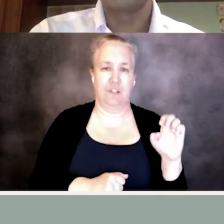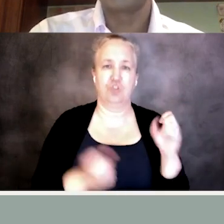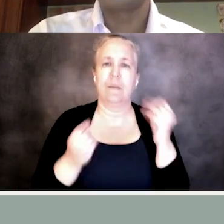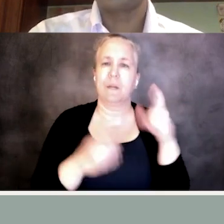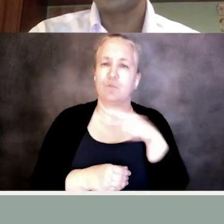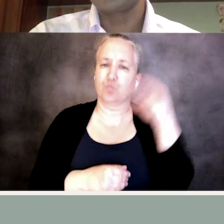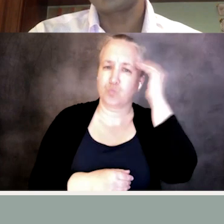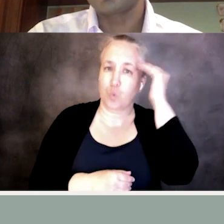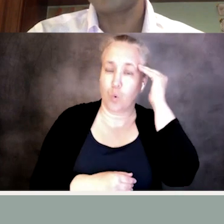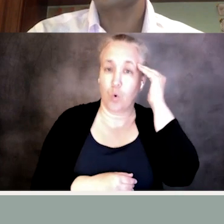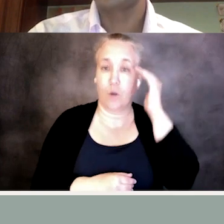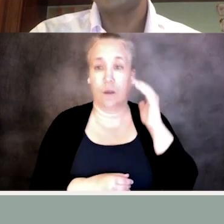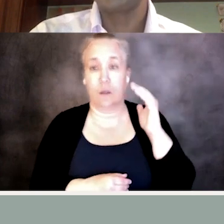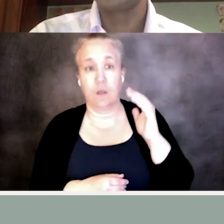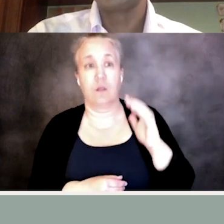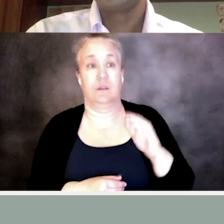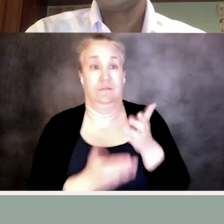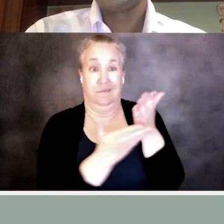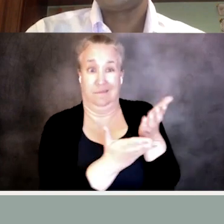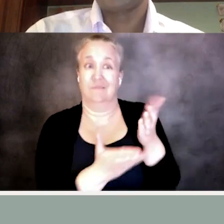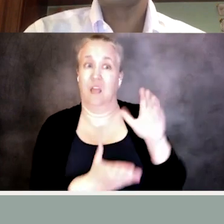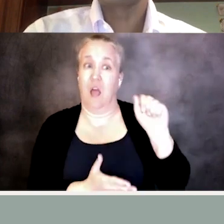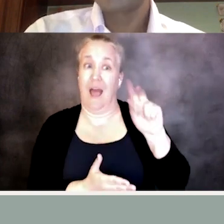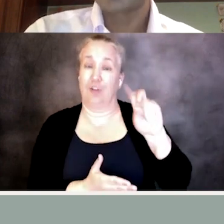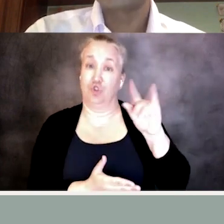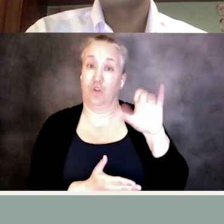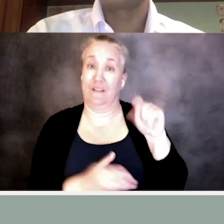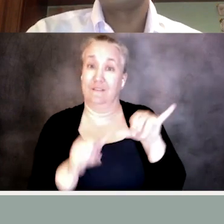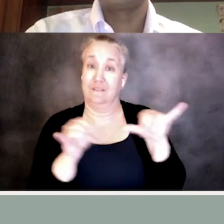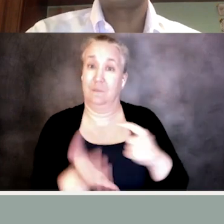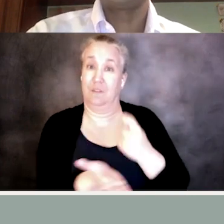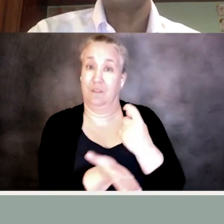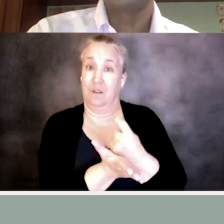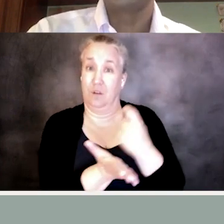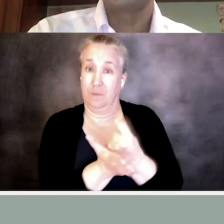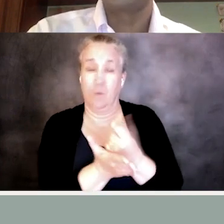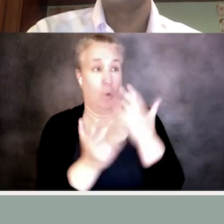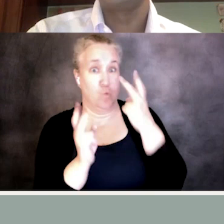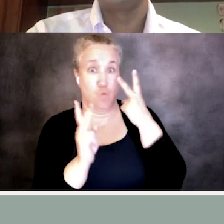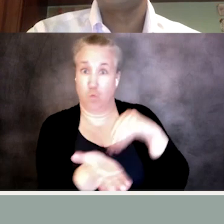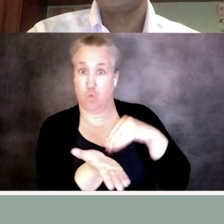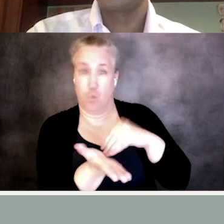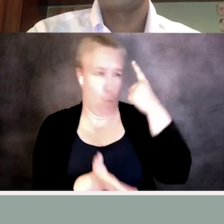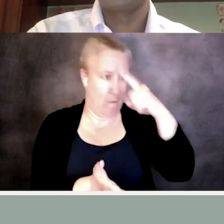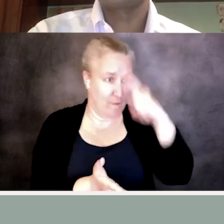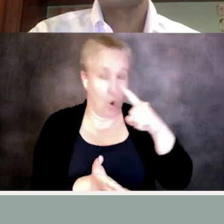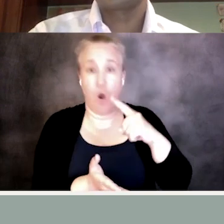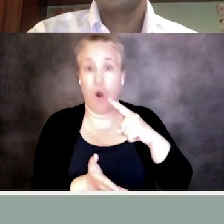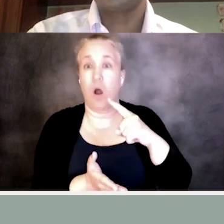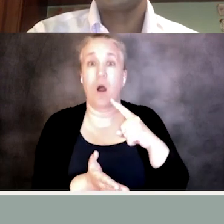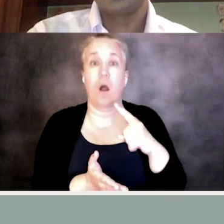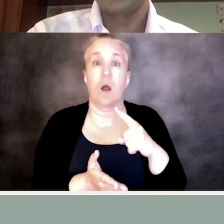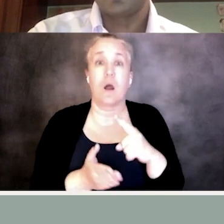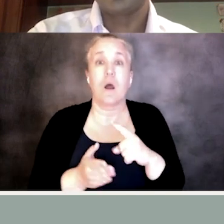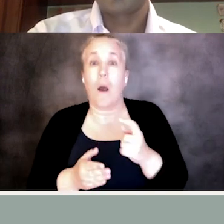the goal of adjuvant systemic therapy, why you see a medical oncologist, is to eliminate or delay the appearance of